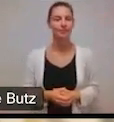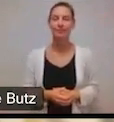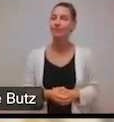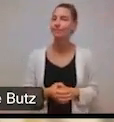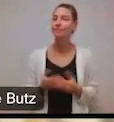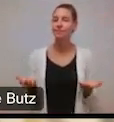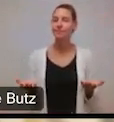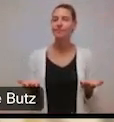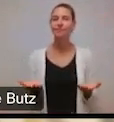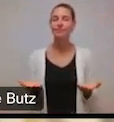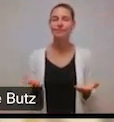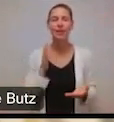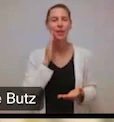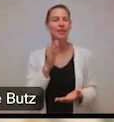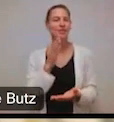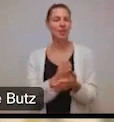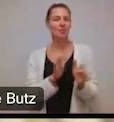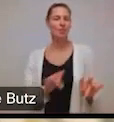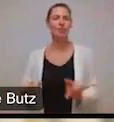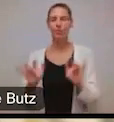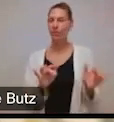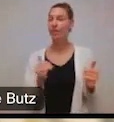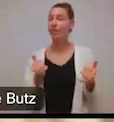So I will stop the recording there.